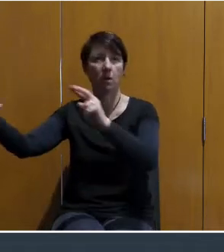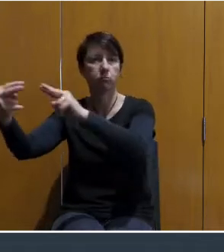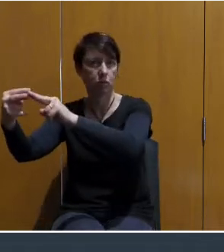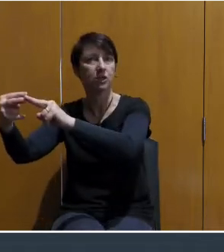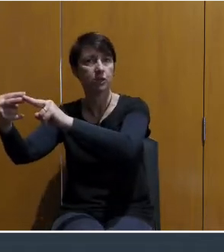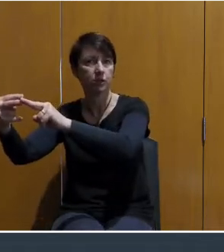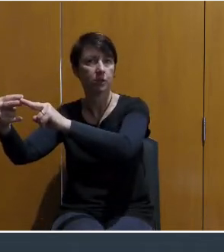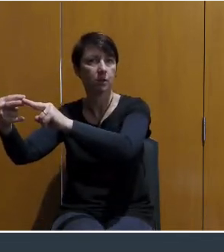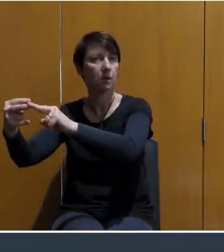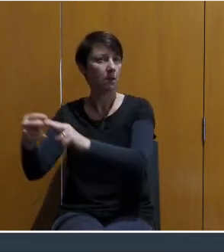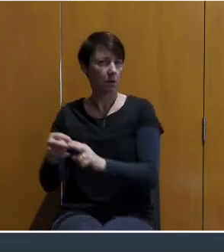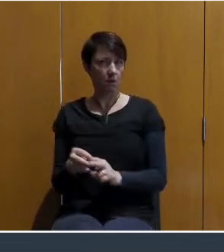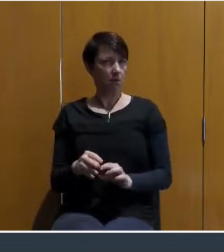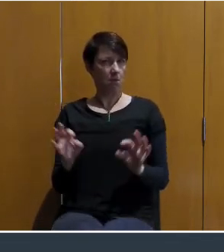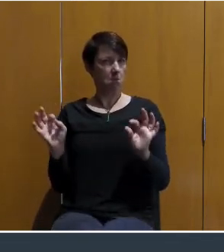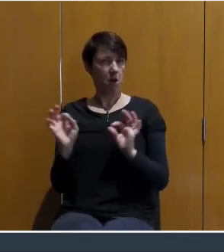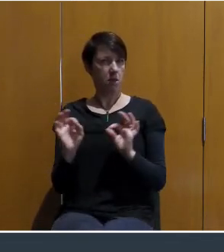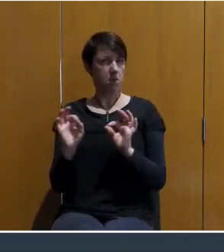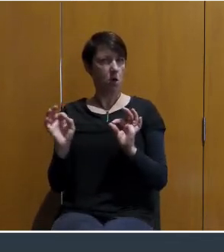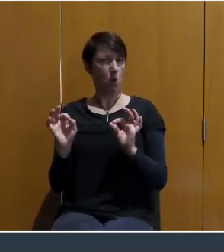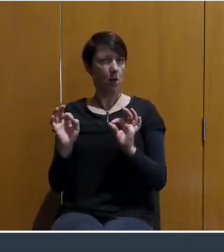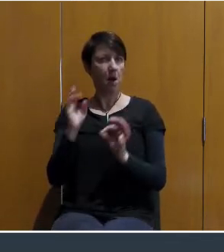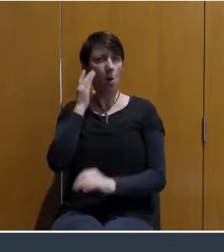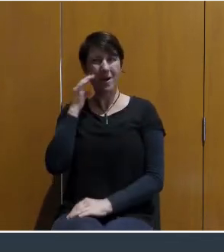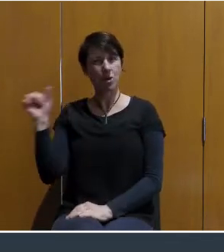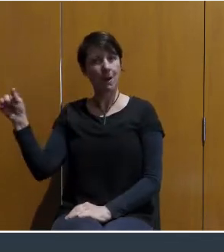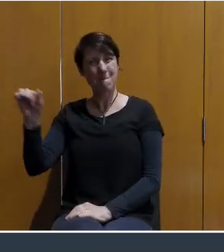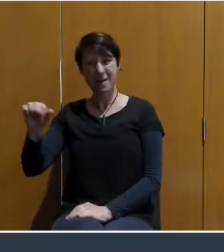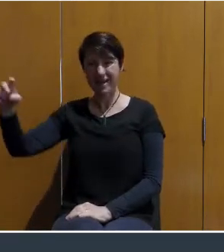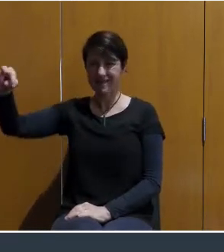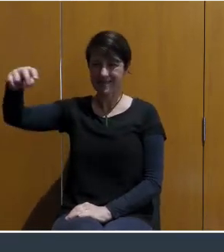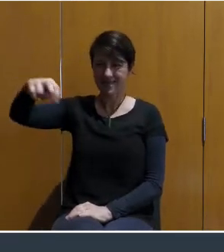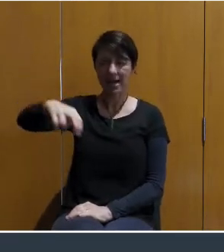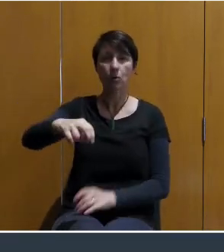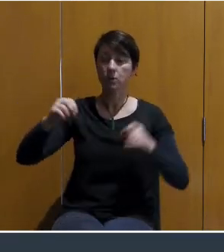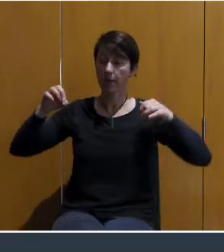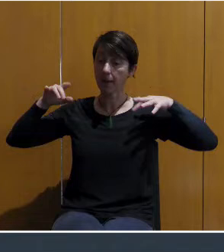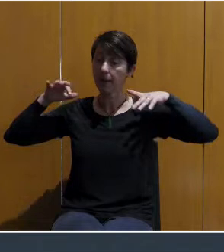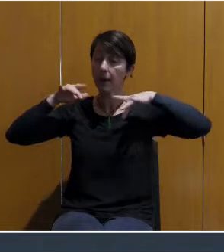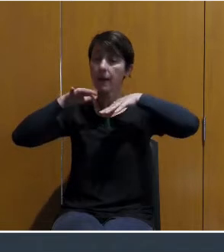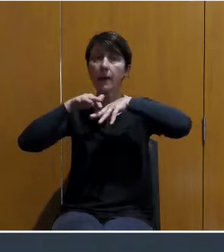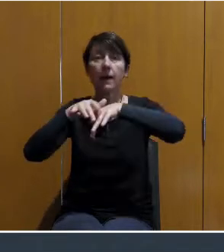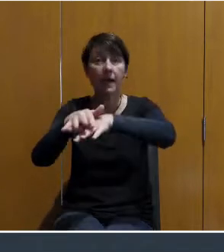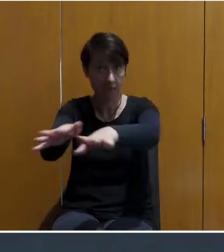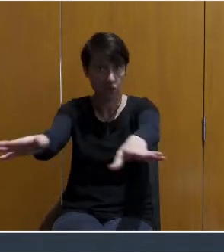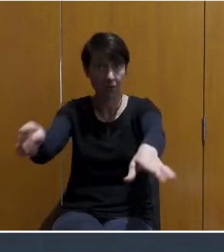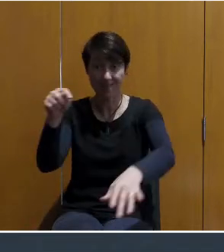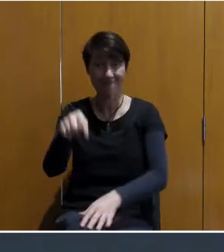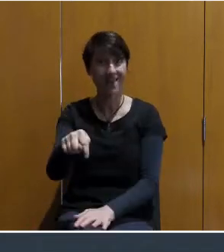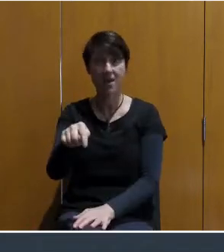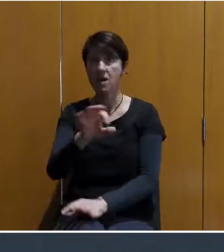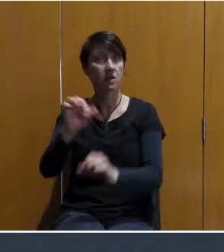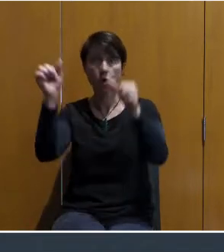that says, I don't think, as you go back down onto the estuary part, that this is an on-leash